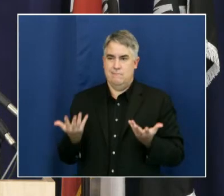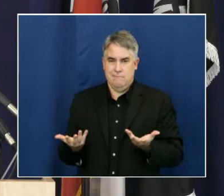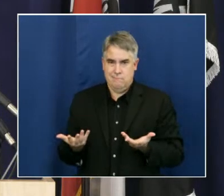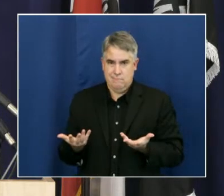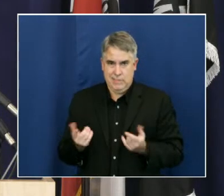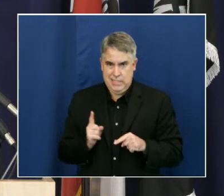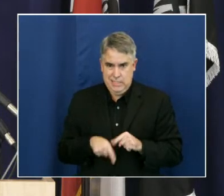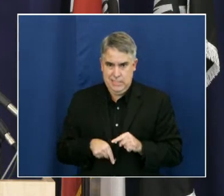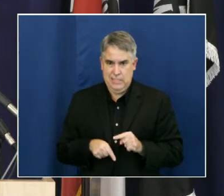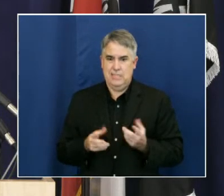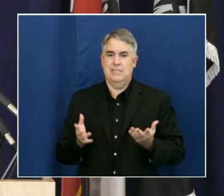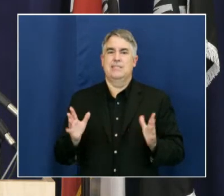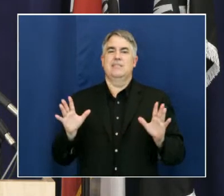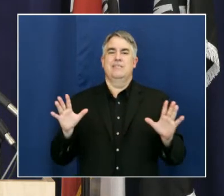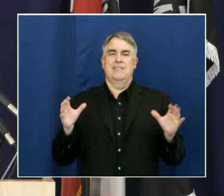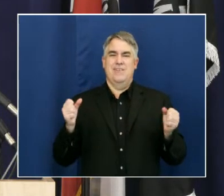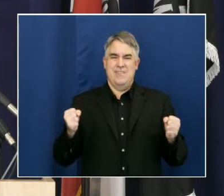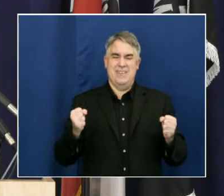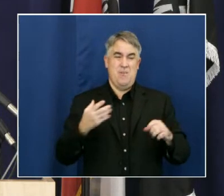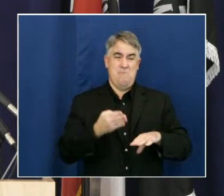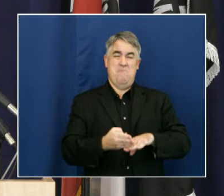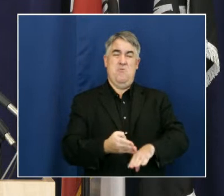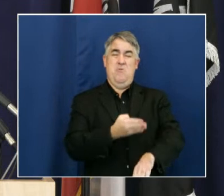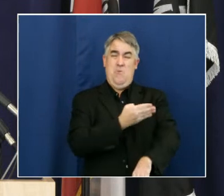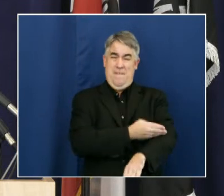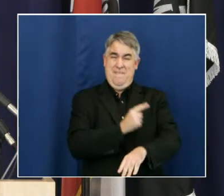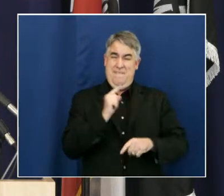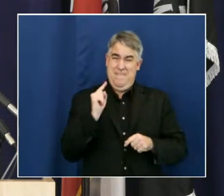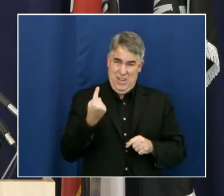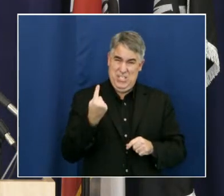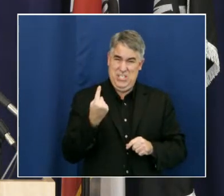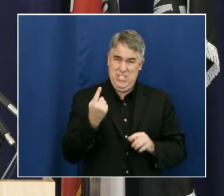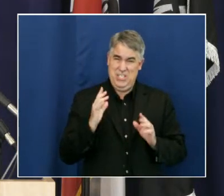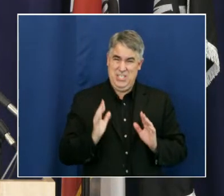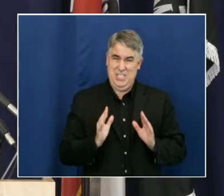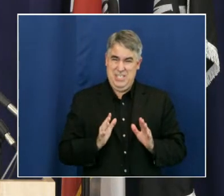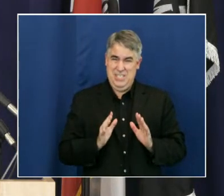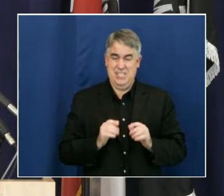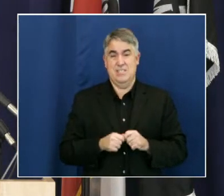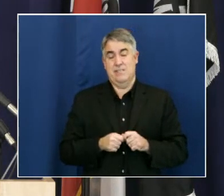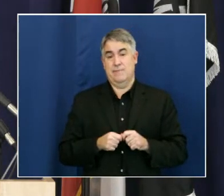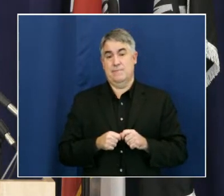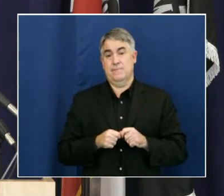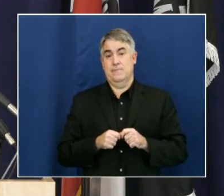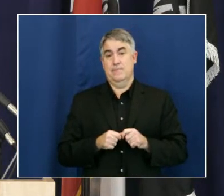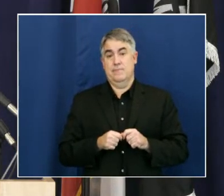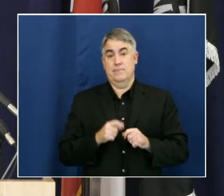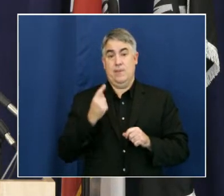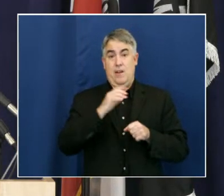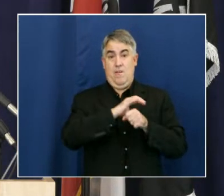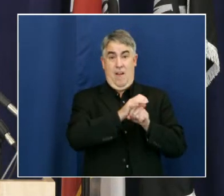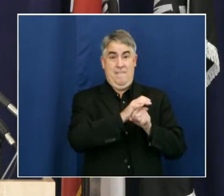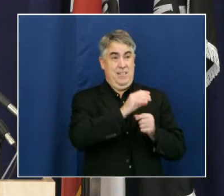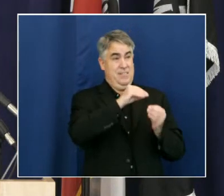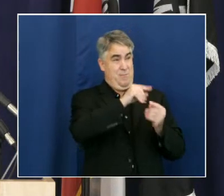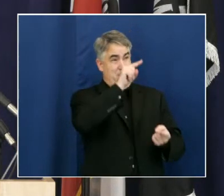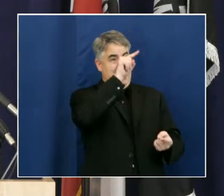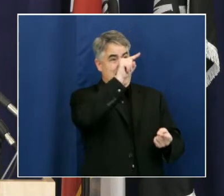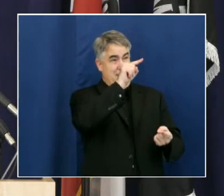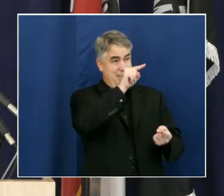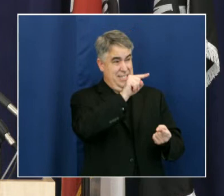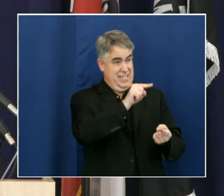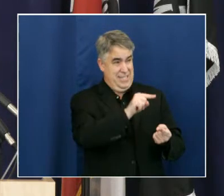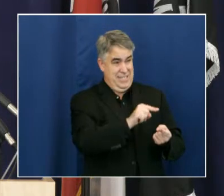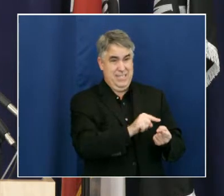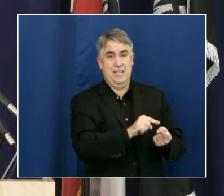better. But we have to have those efforts that are slowing the spread, that are alleviating pressure on the healthcare and getting the vaccines. And